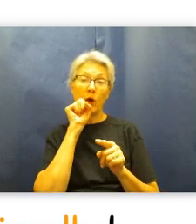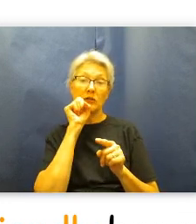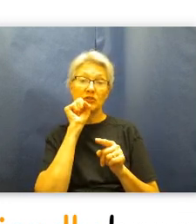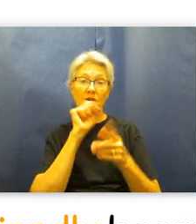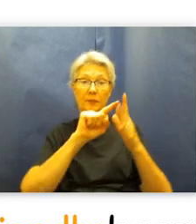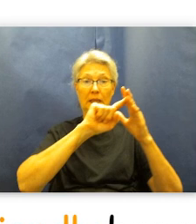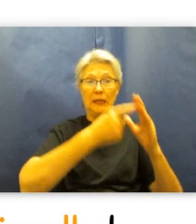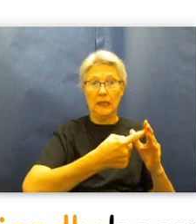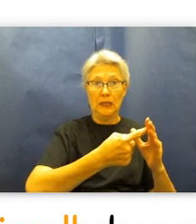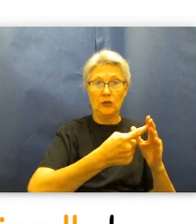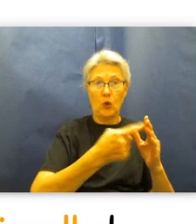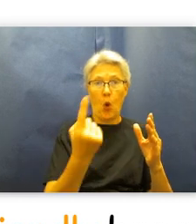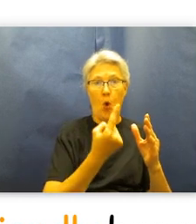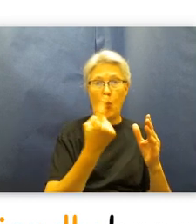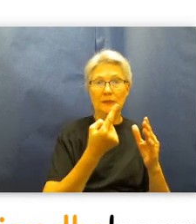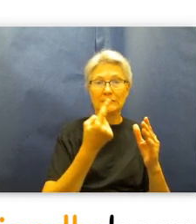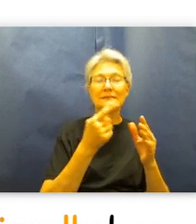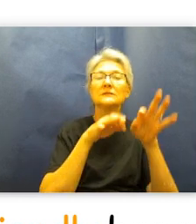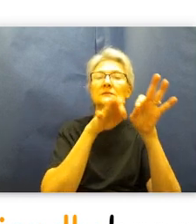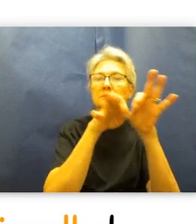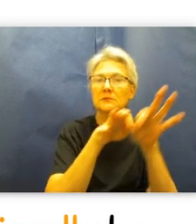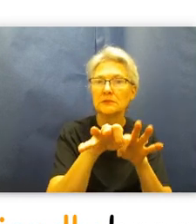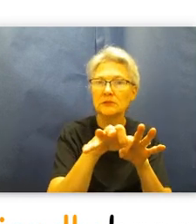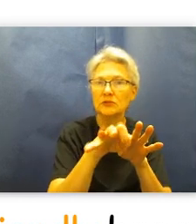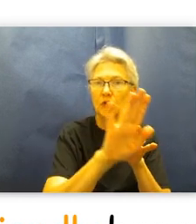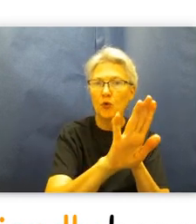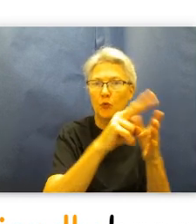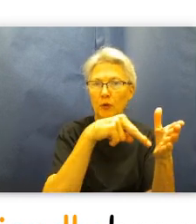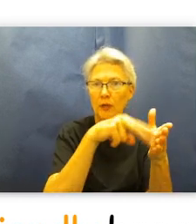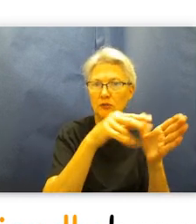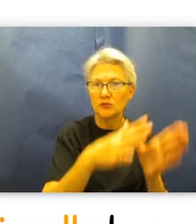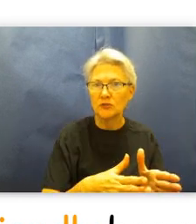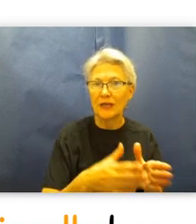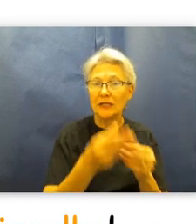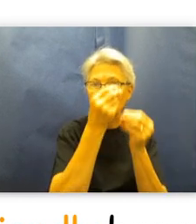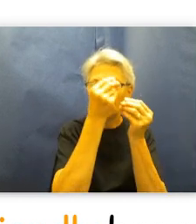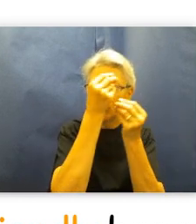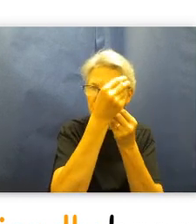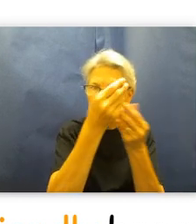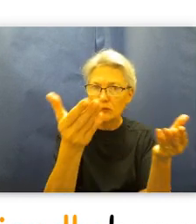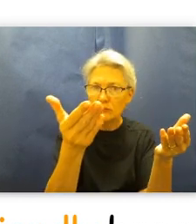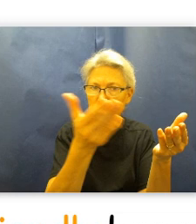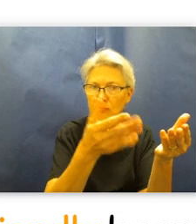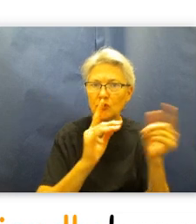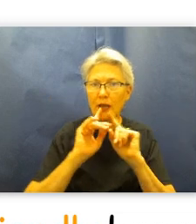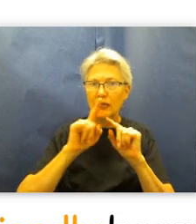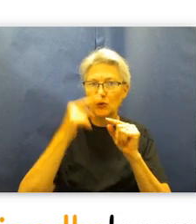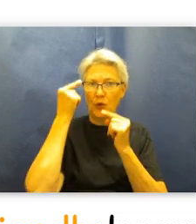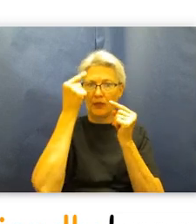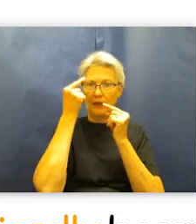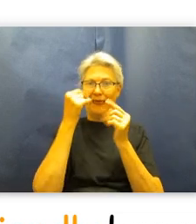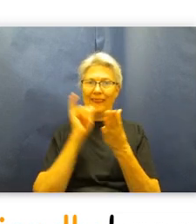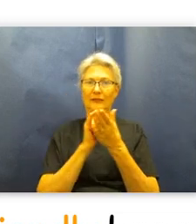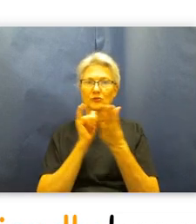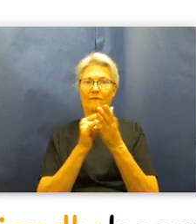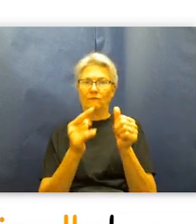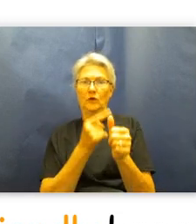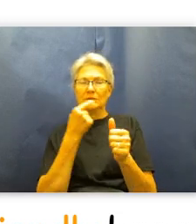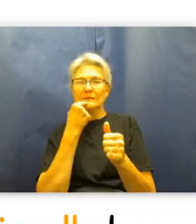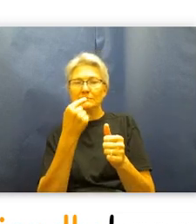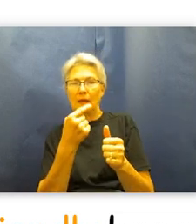very beginning you should always explain to readers and share what your answer or thinking is. That's where I first mentioned